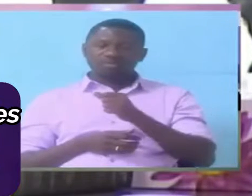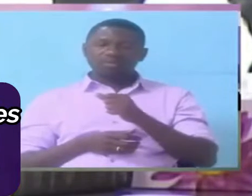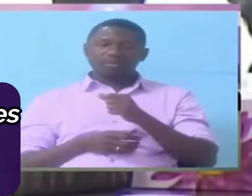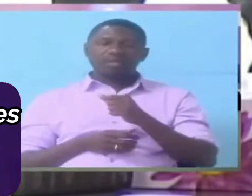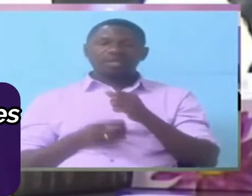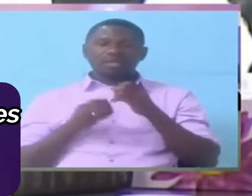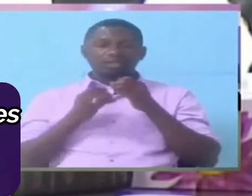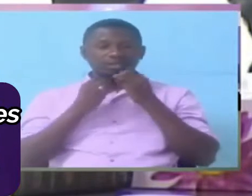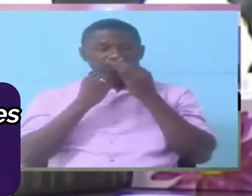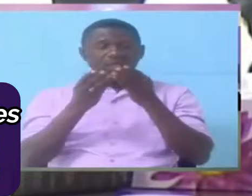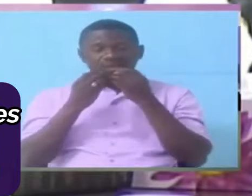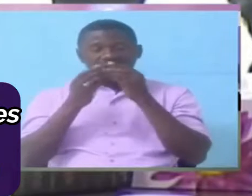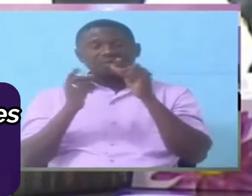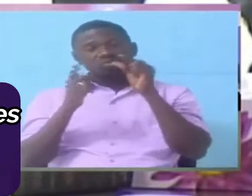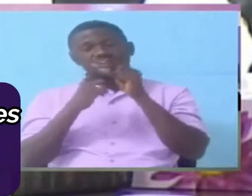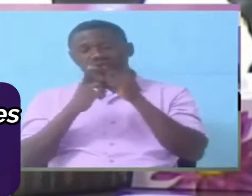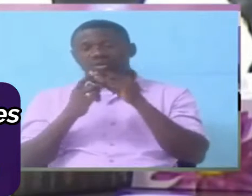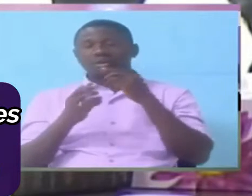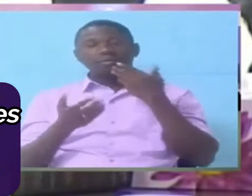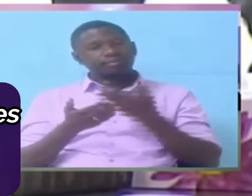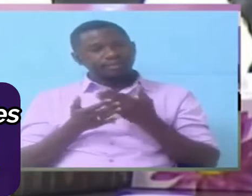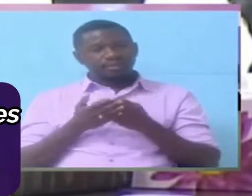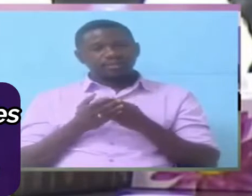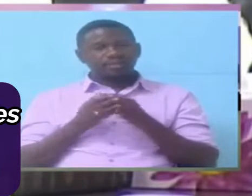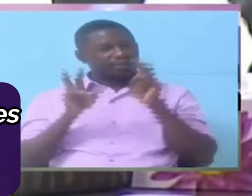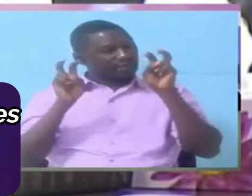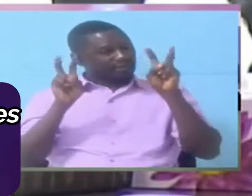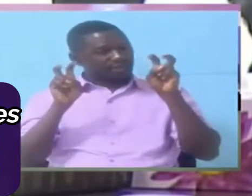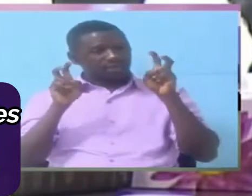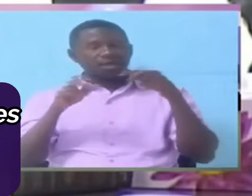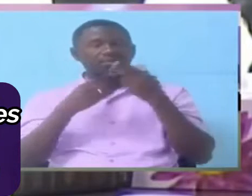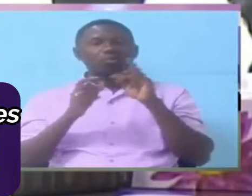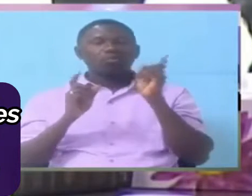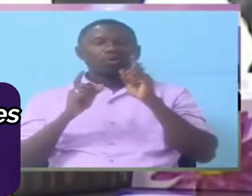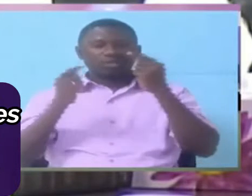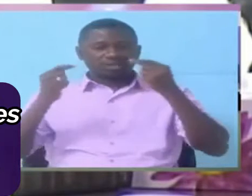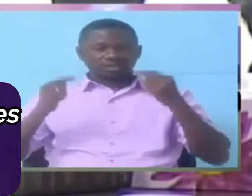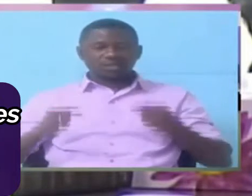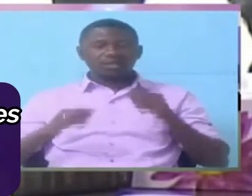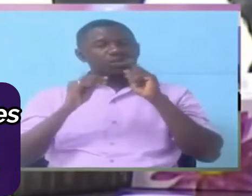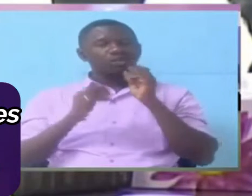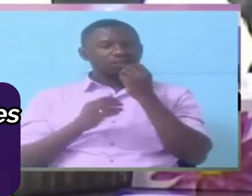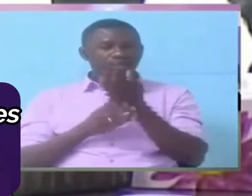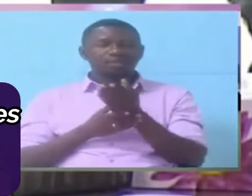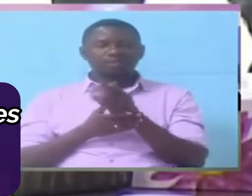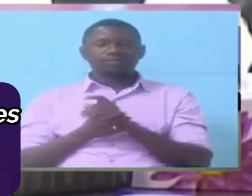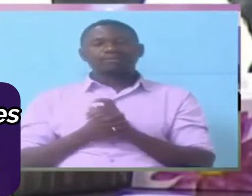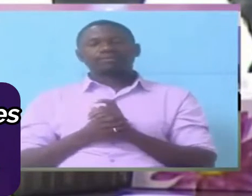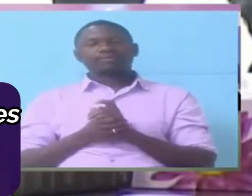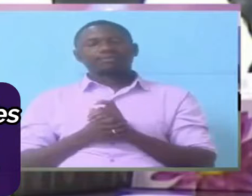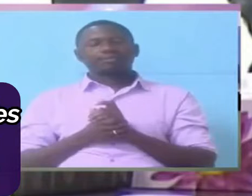There are some people who will come here to give their testimony. I want you to look at their testimonies very well.